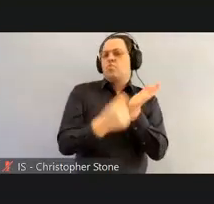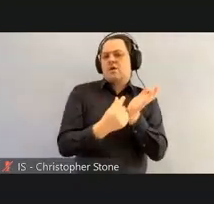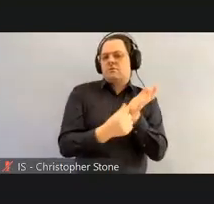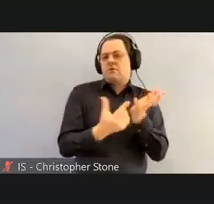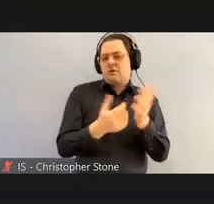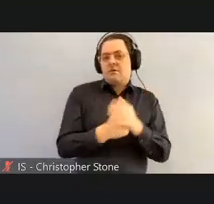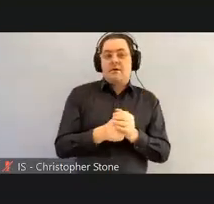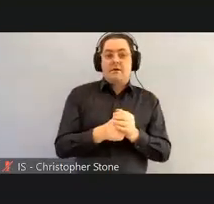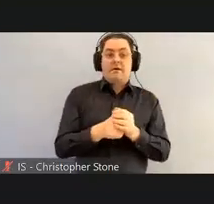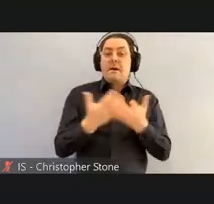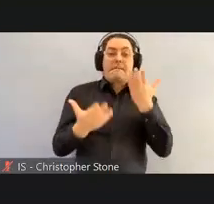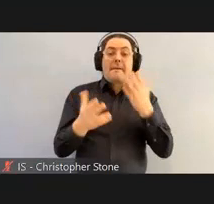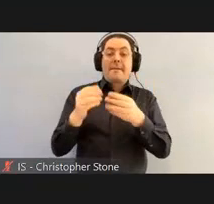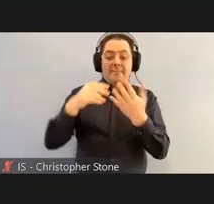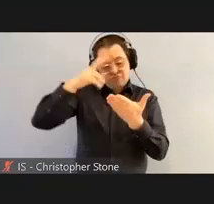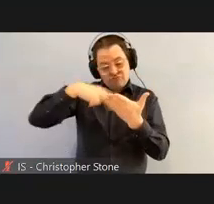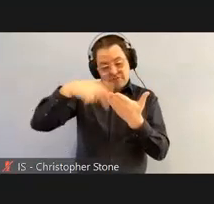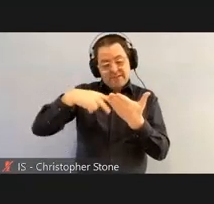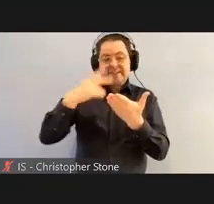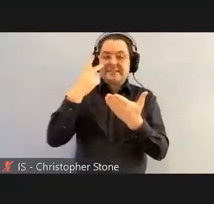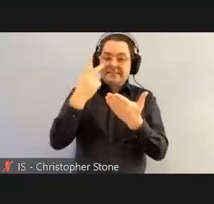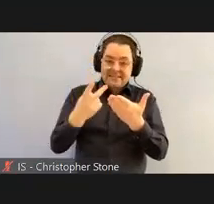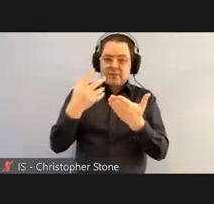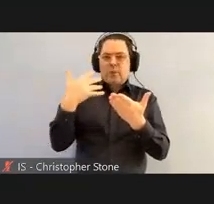about how